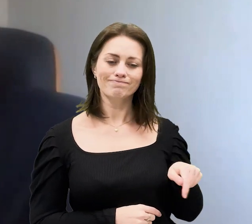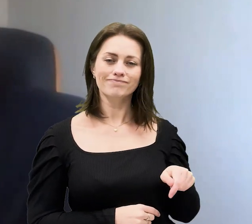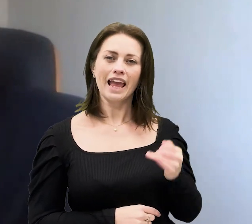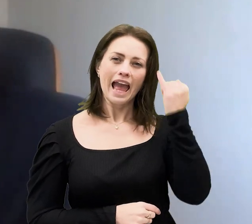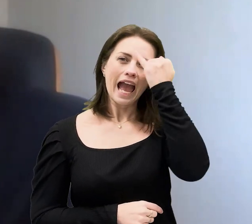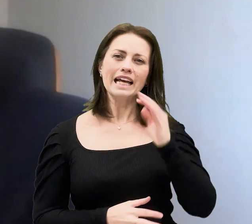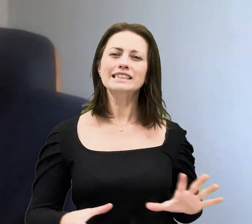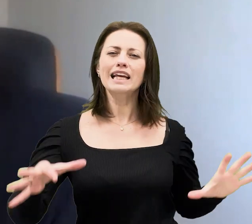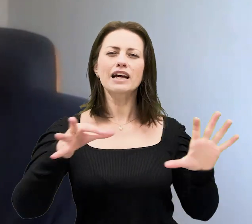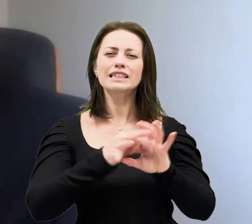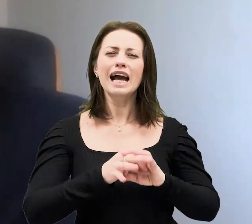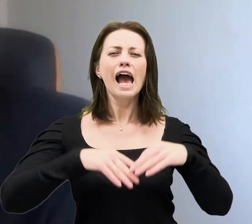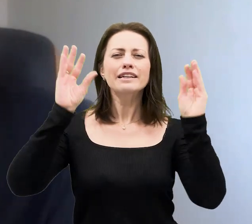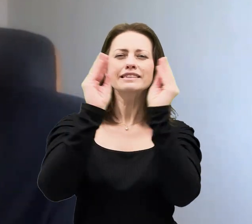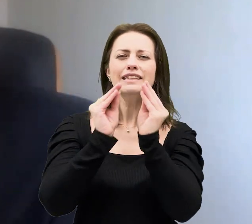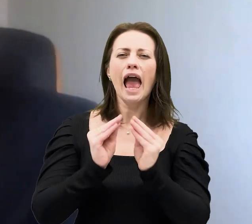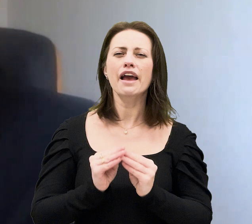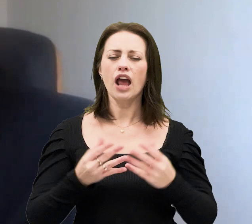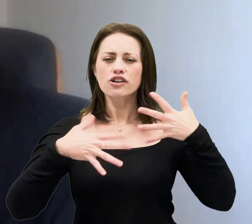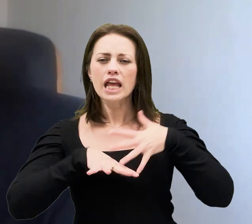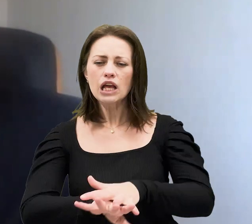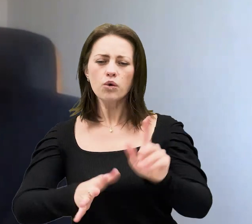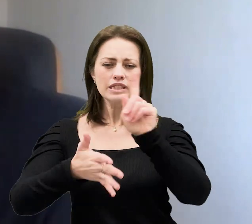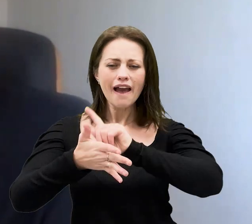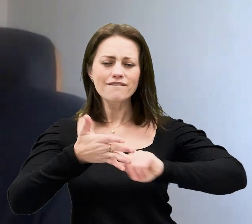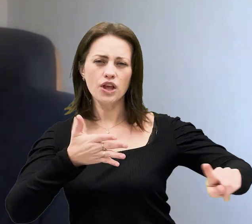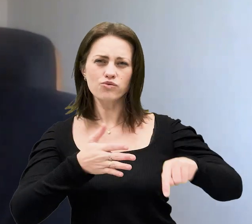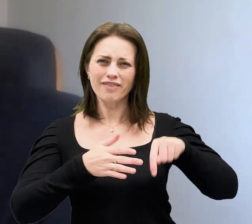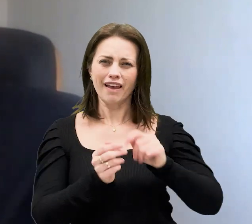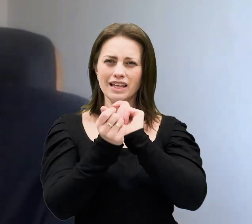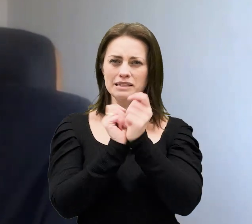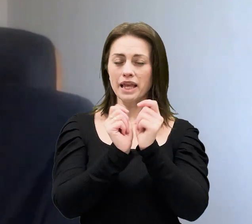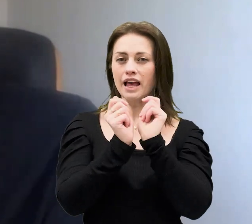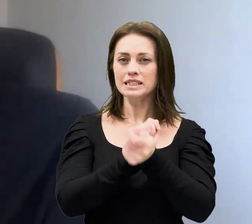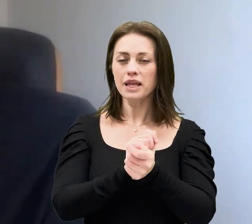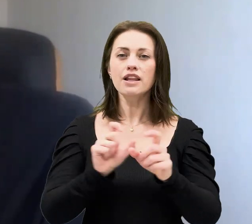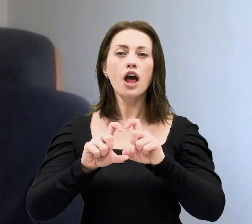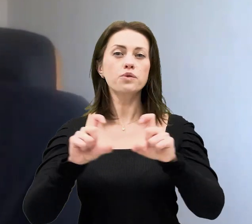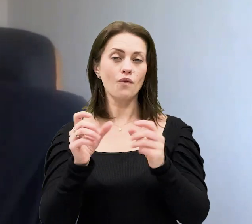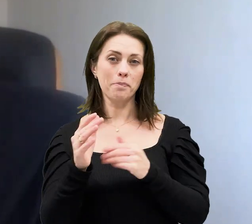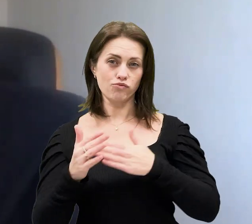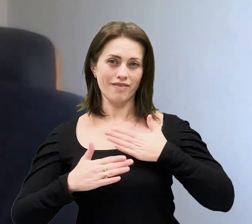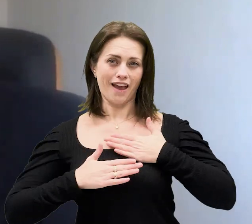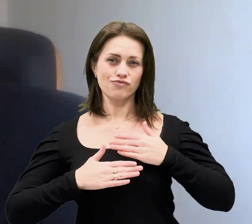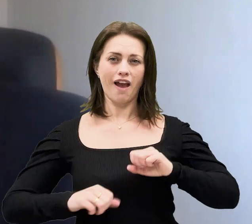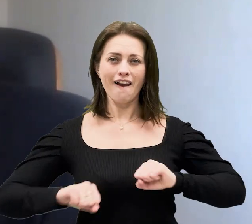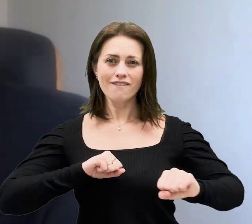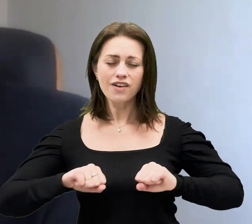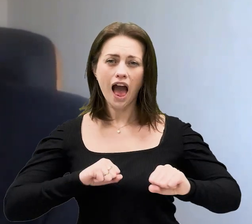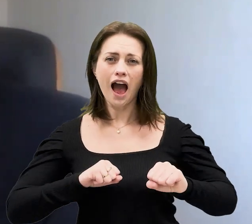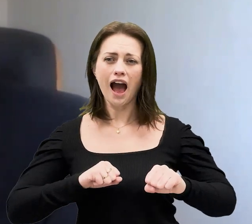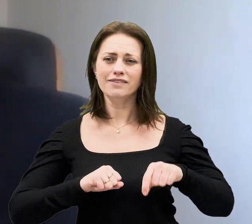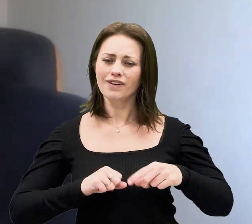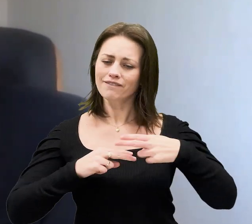a sort of a changing scenario what inclusion and exclusion means. Our current government, I would say in some ways,